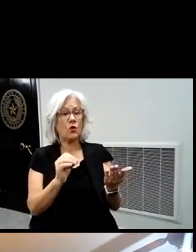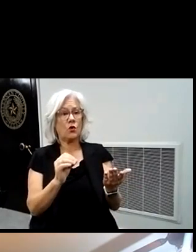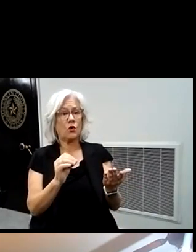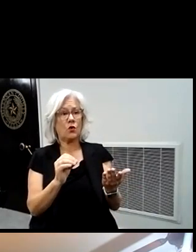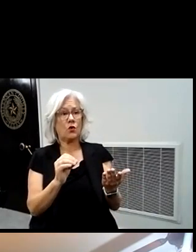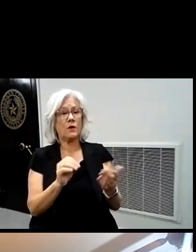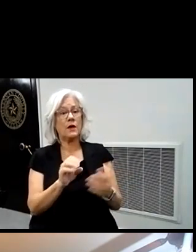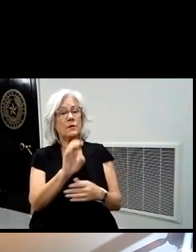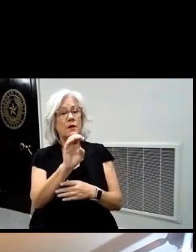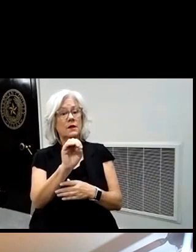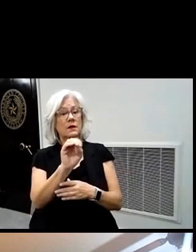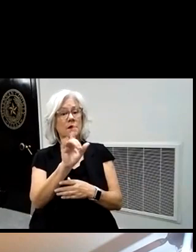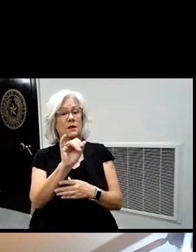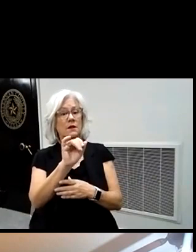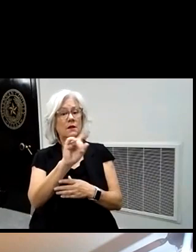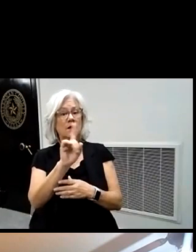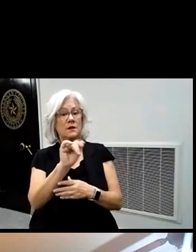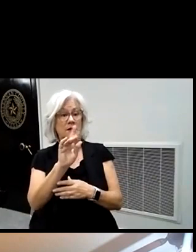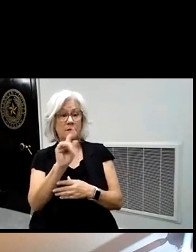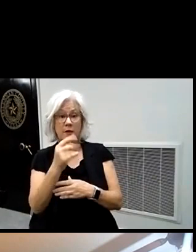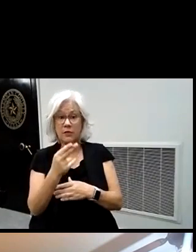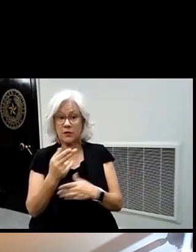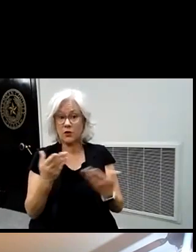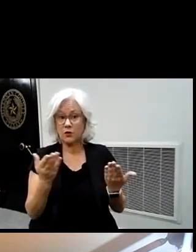is Elizabeth on?